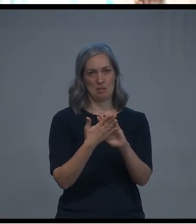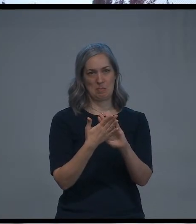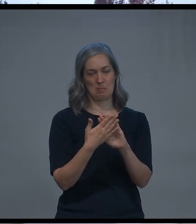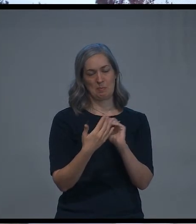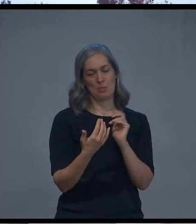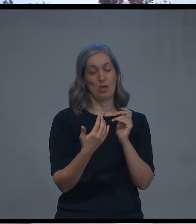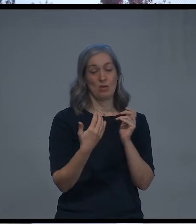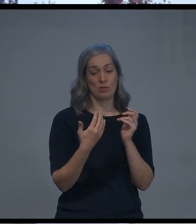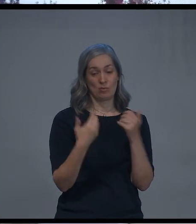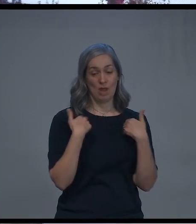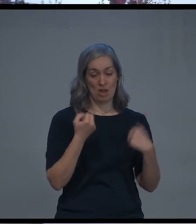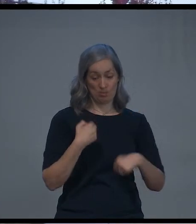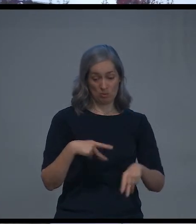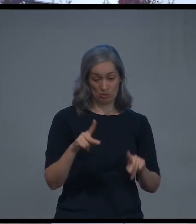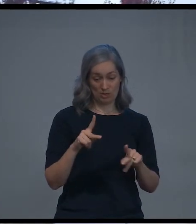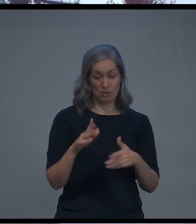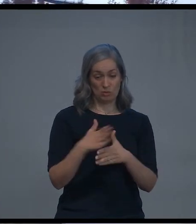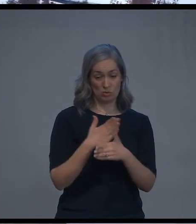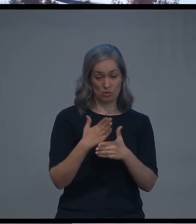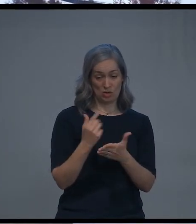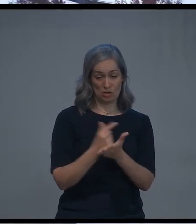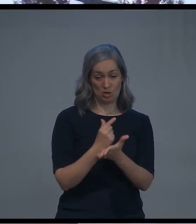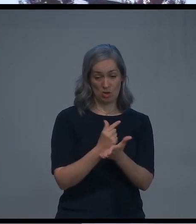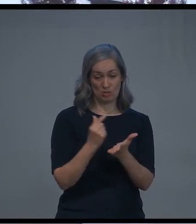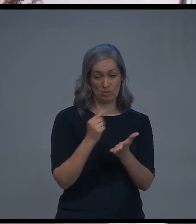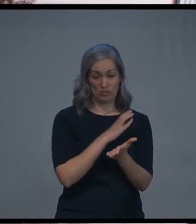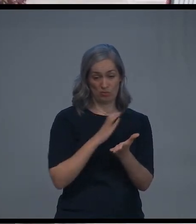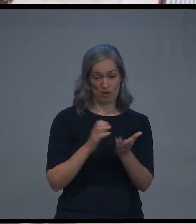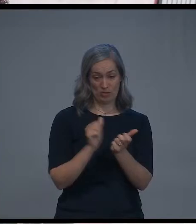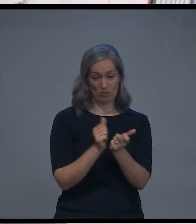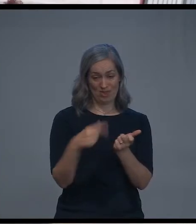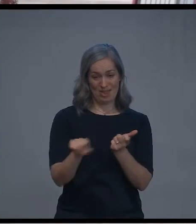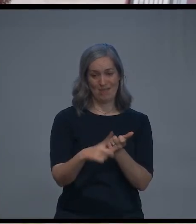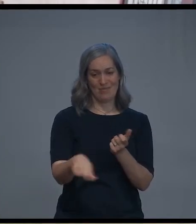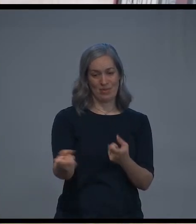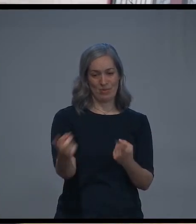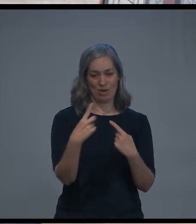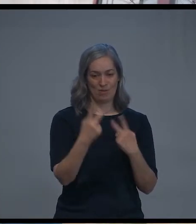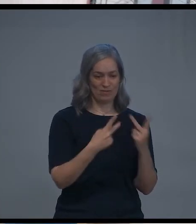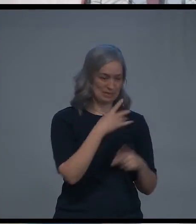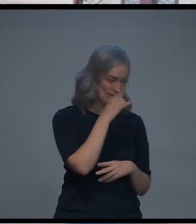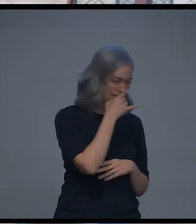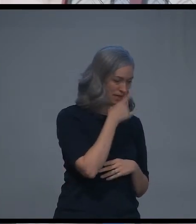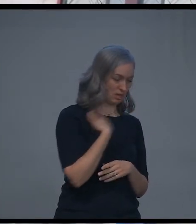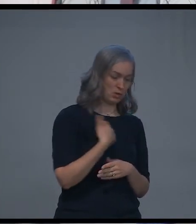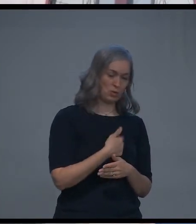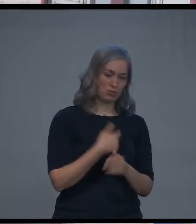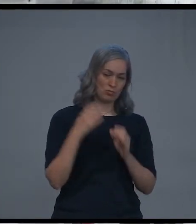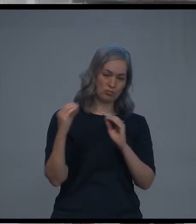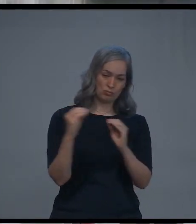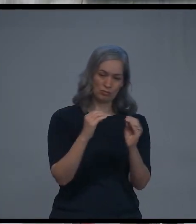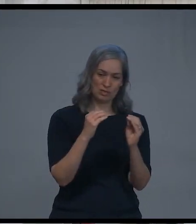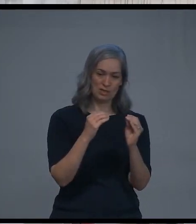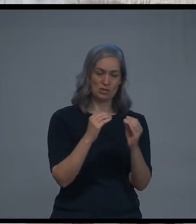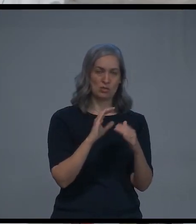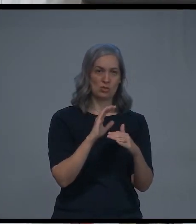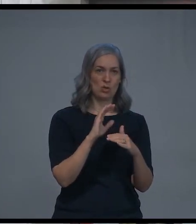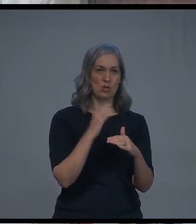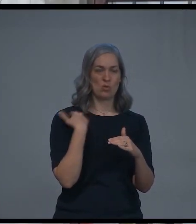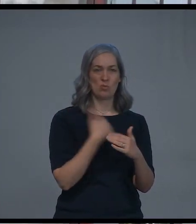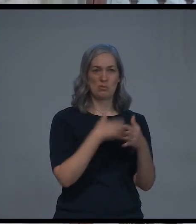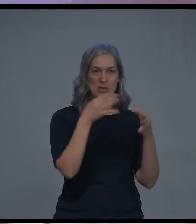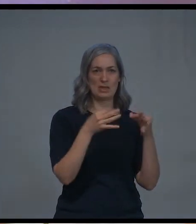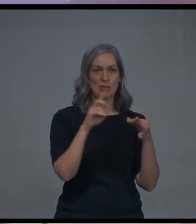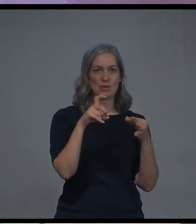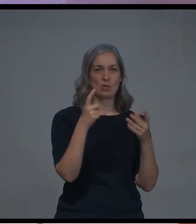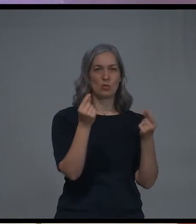opportunities for us to share the gospel of Christ when they would come and visit the kids. So planting a church just makes sense to us that that's where we needed to